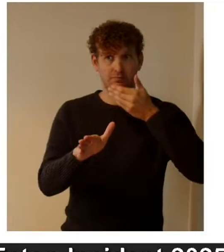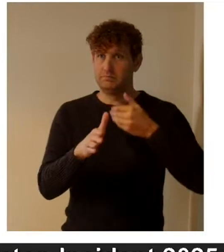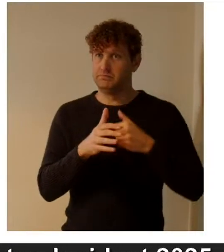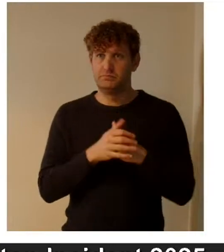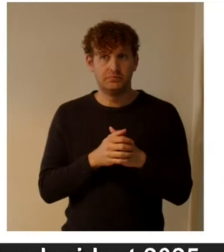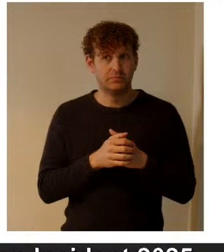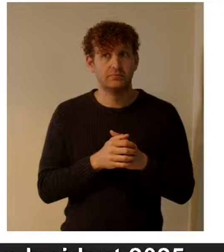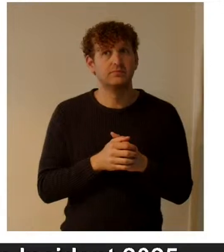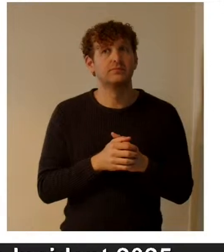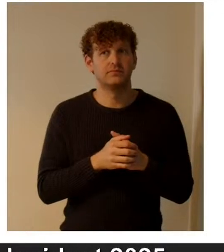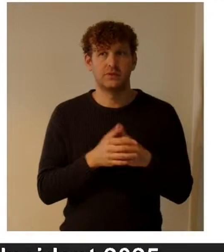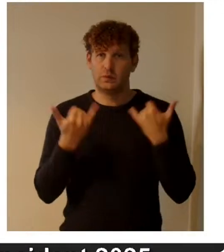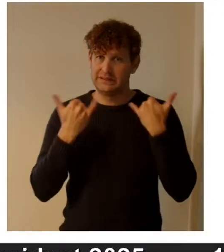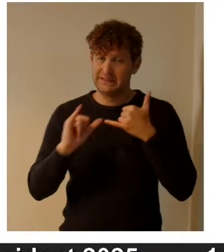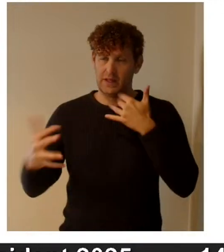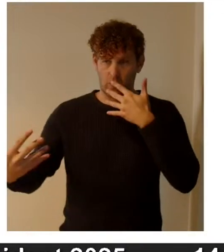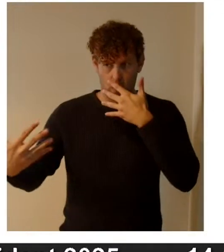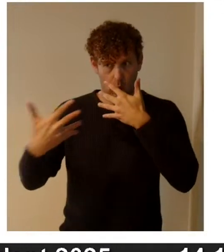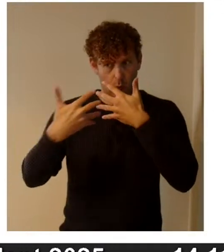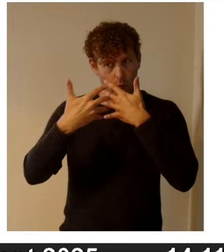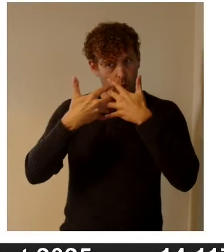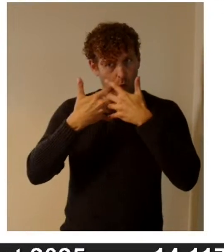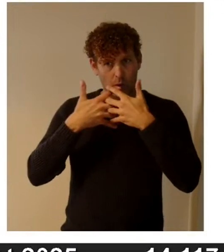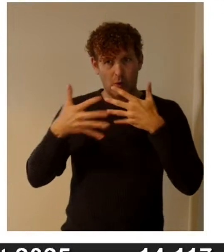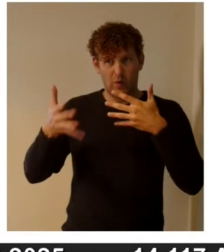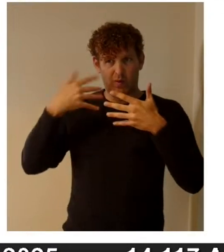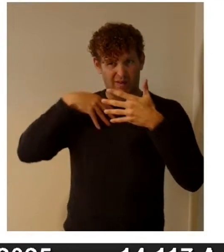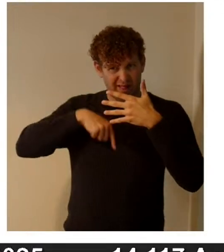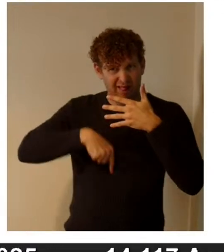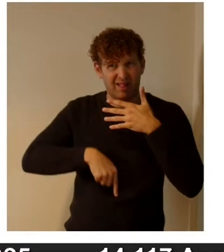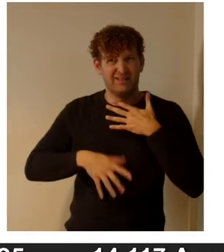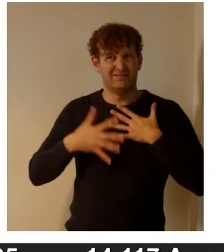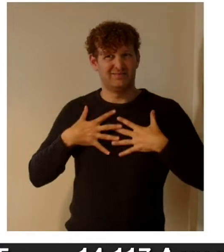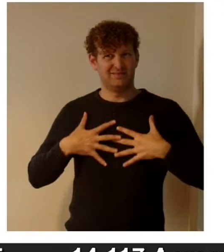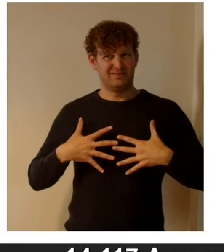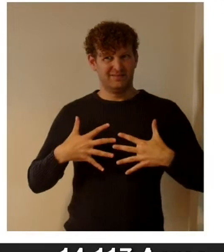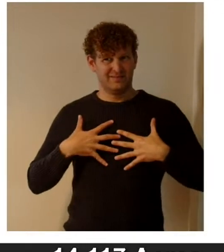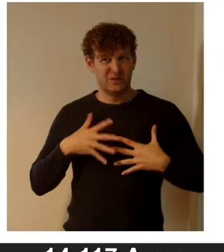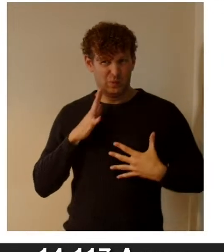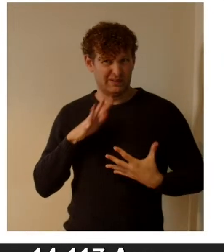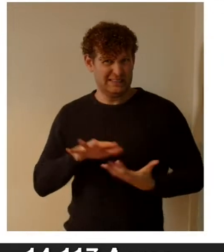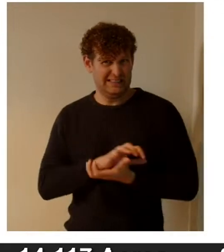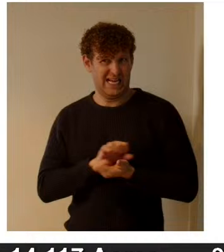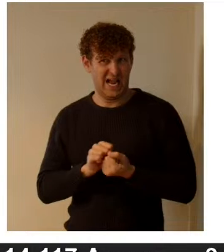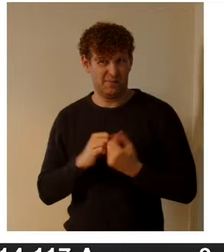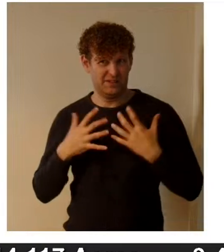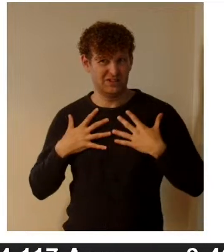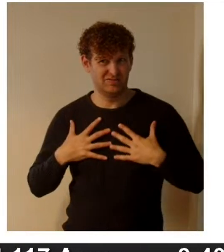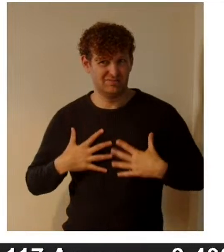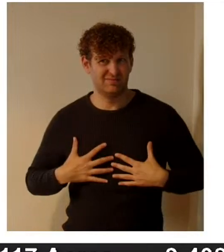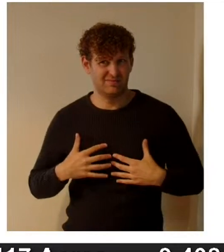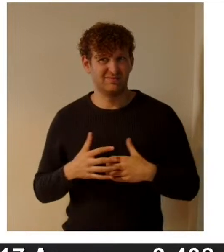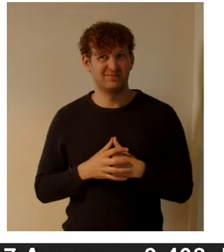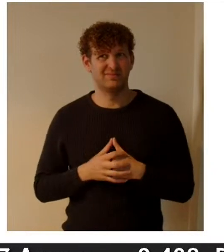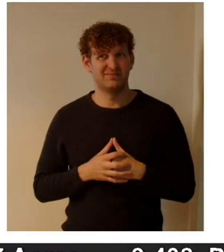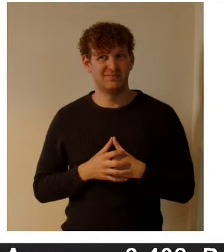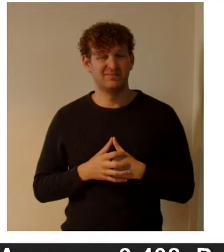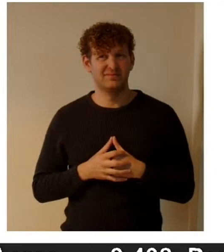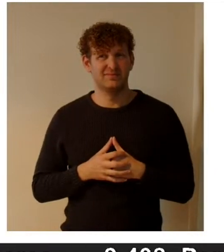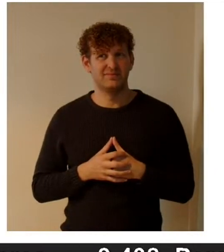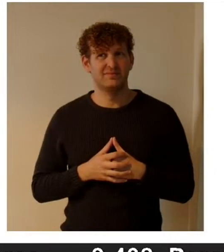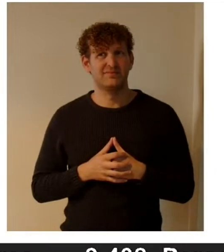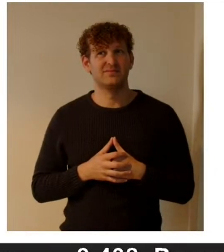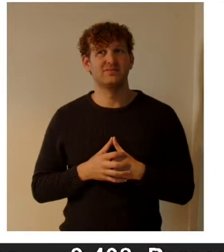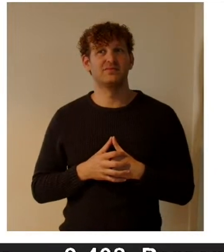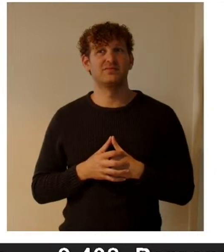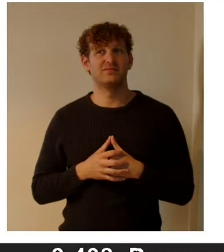respiratory into your lower respiratory and then scratching and injuring those lung alveoli, opening you for disease and